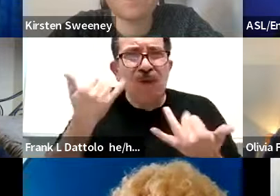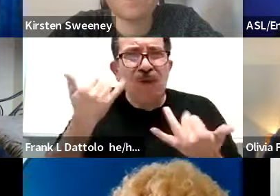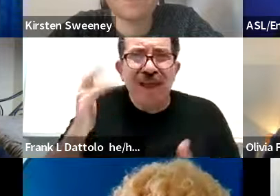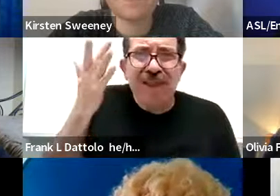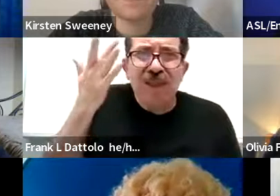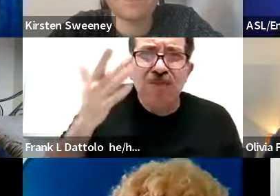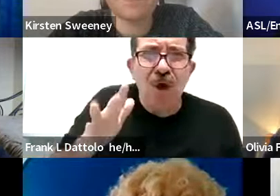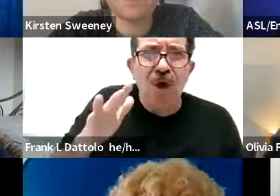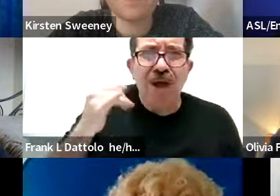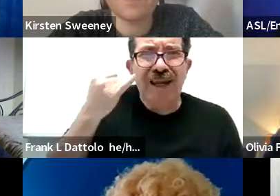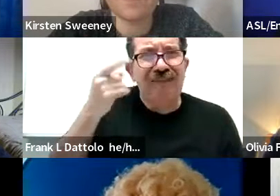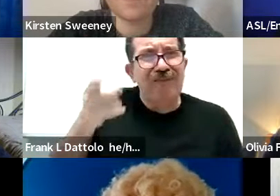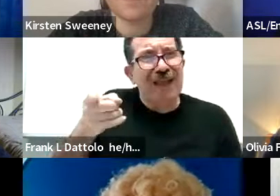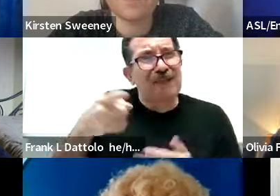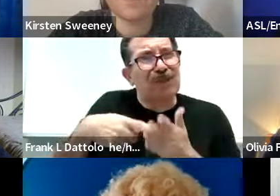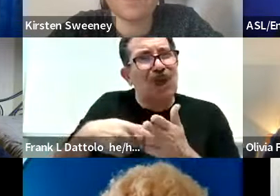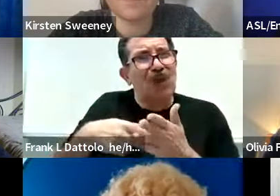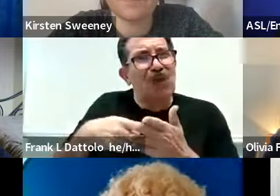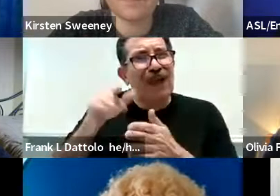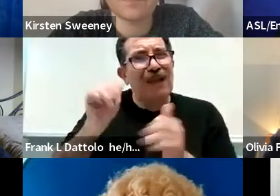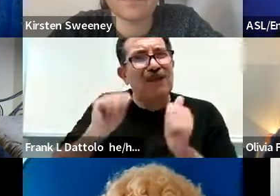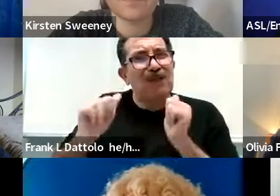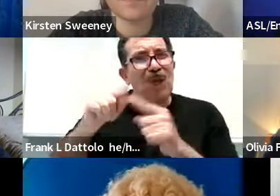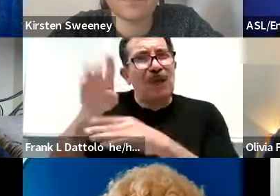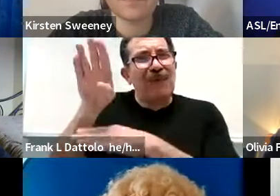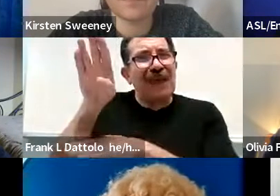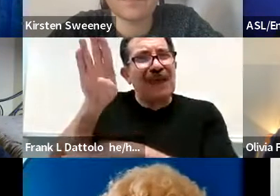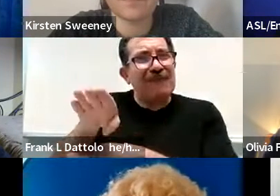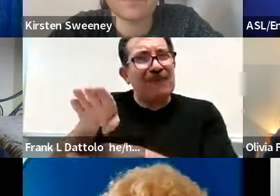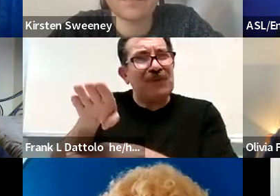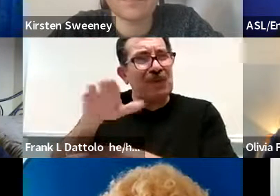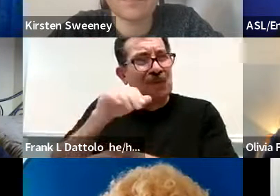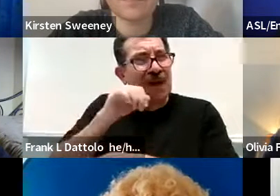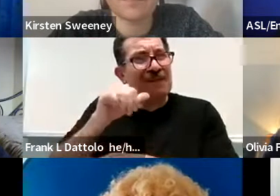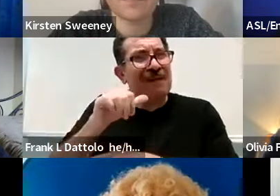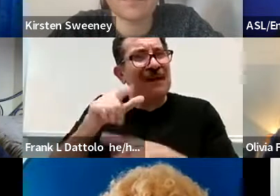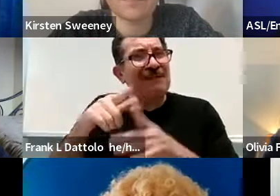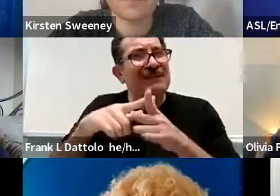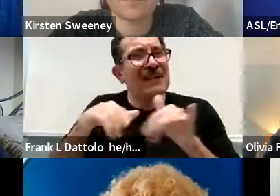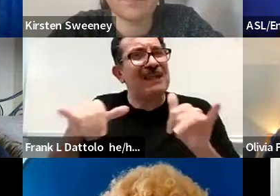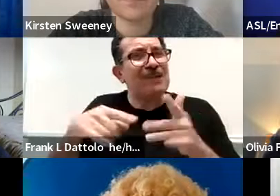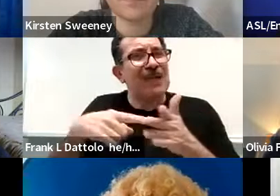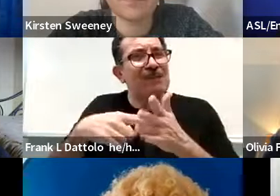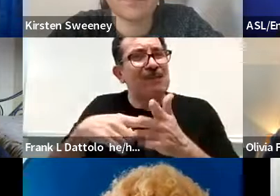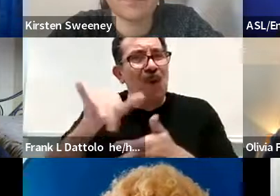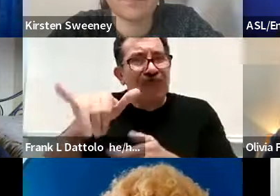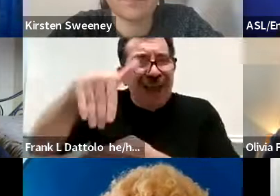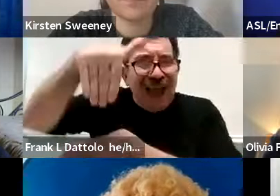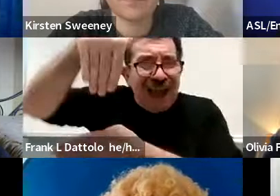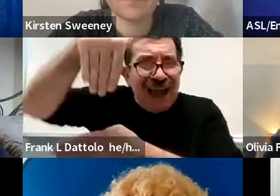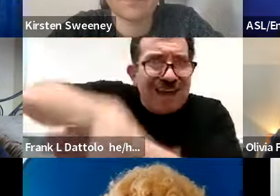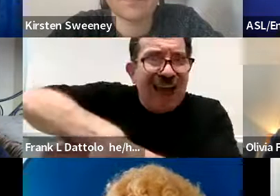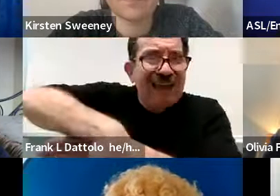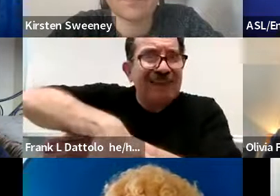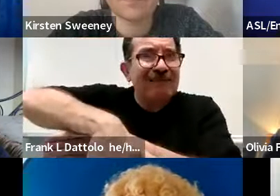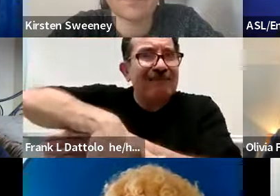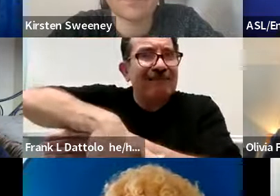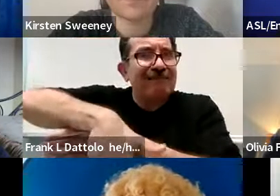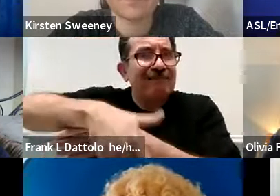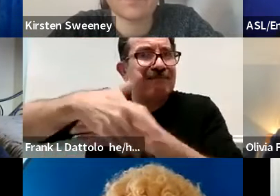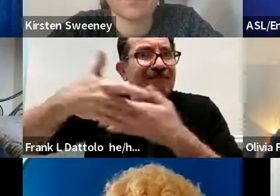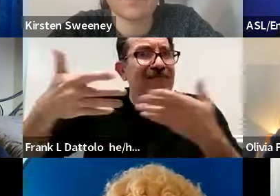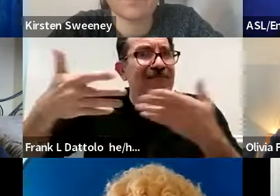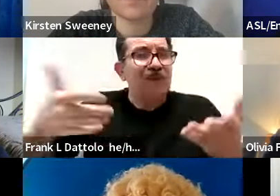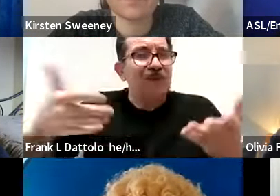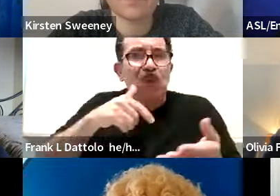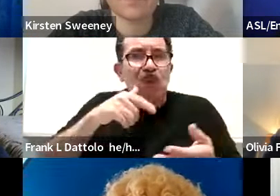just go with them. But if theaters were playing it smart, if they were showing that accessible show